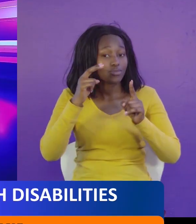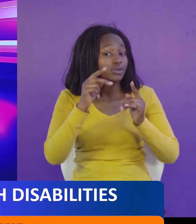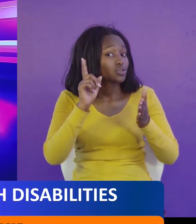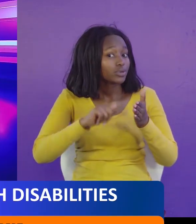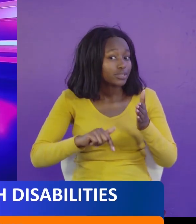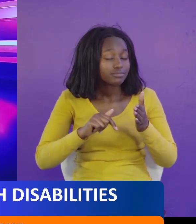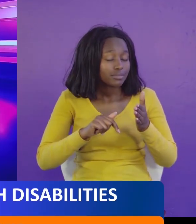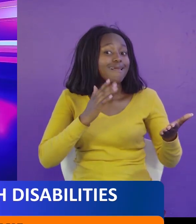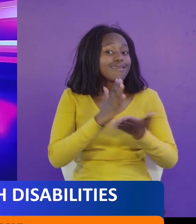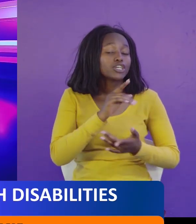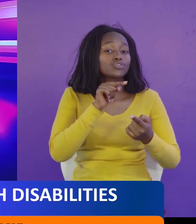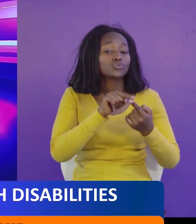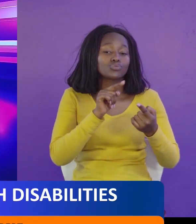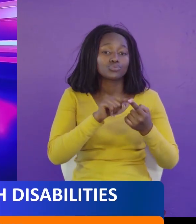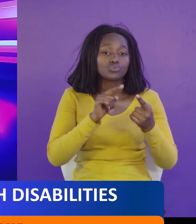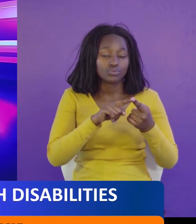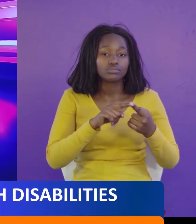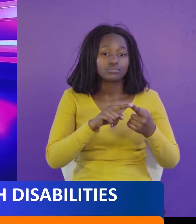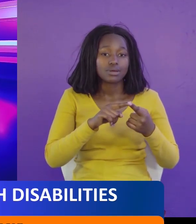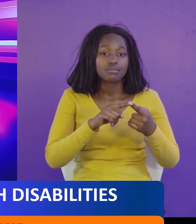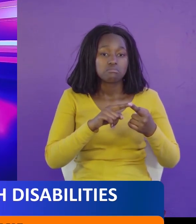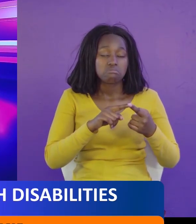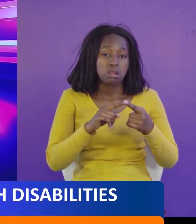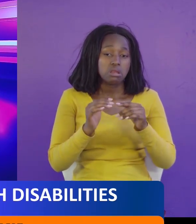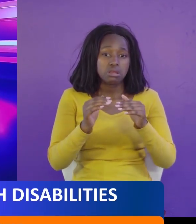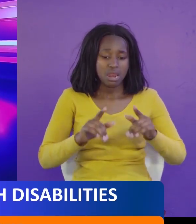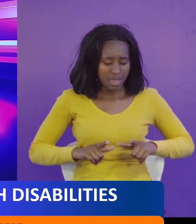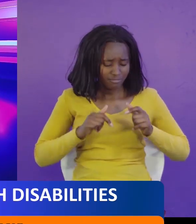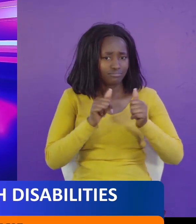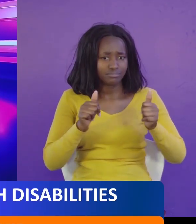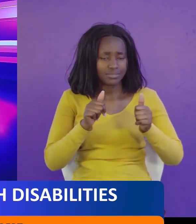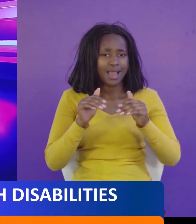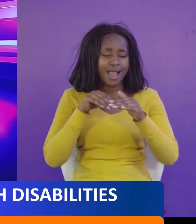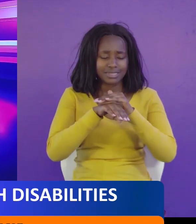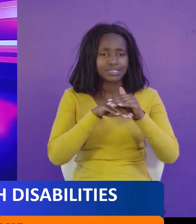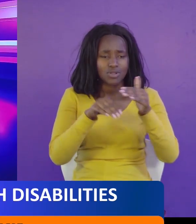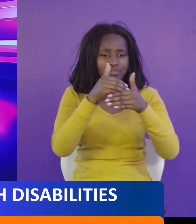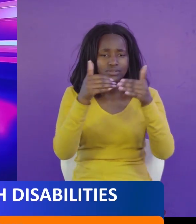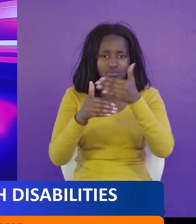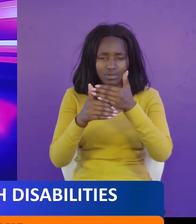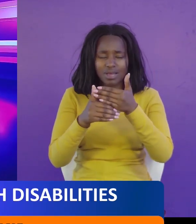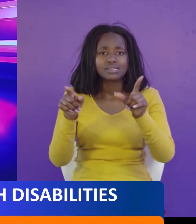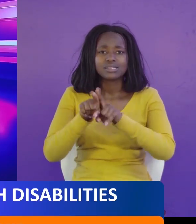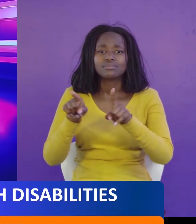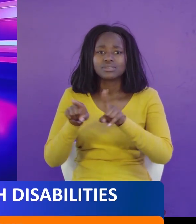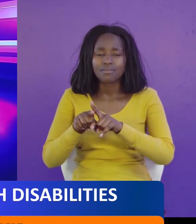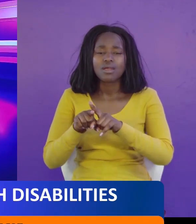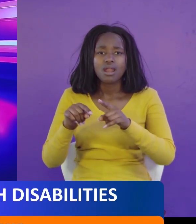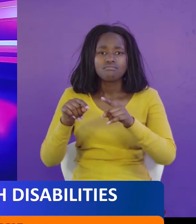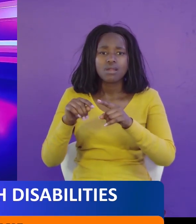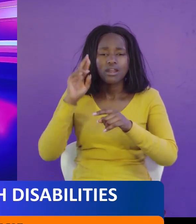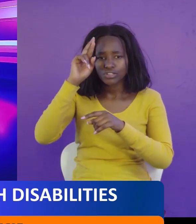their right to dignity, accessible facilities, reasonable accommodation in workplaces,